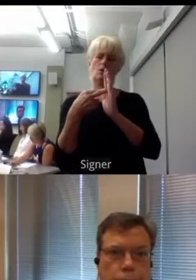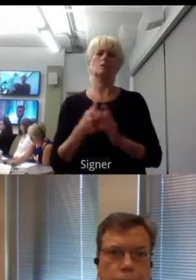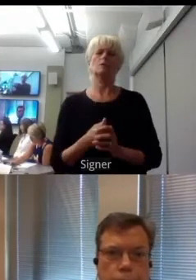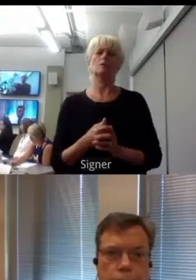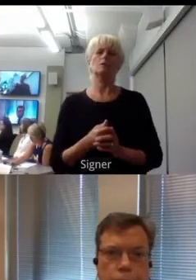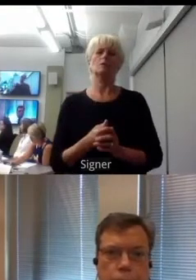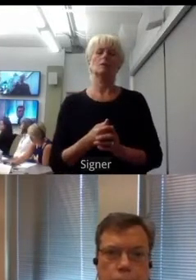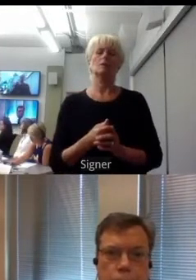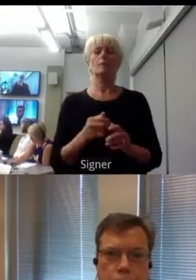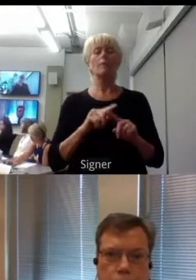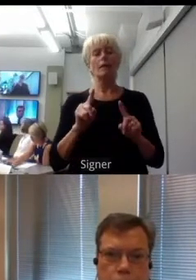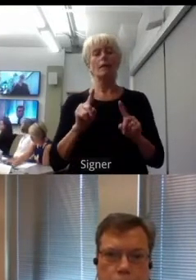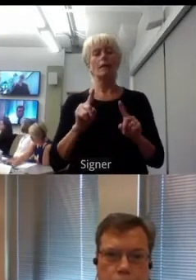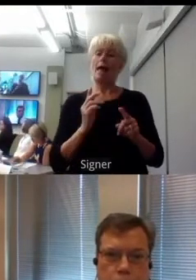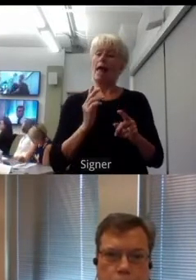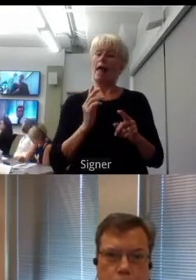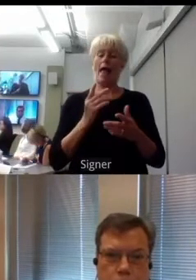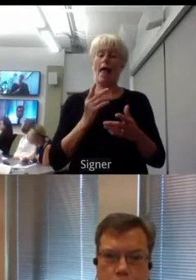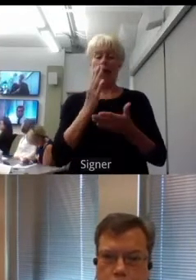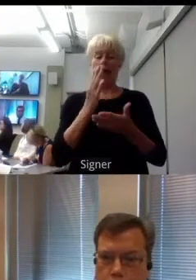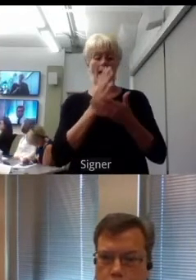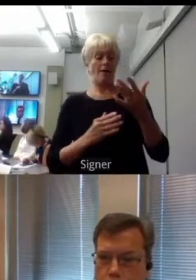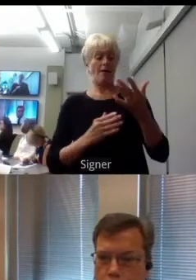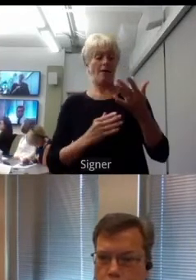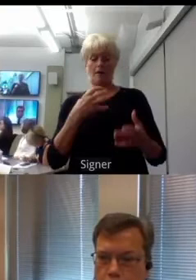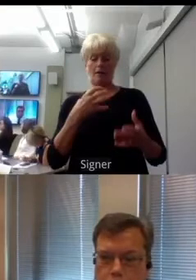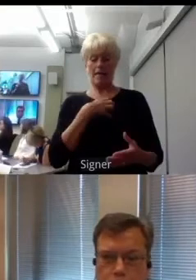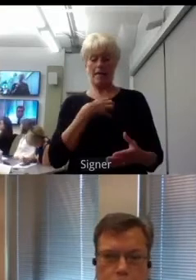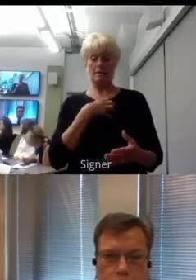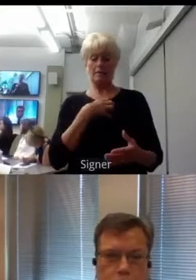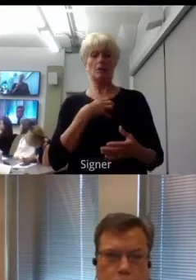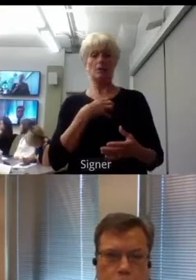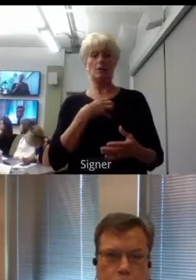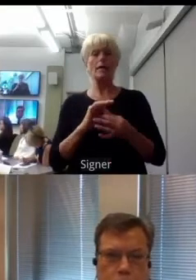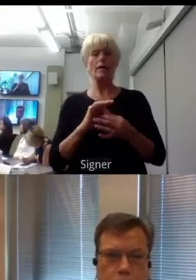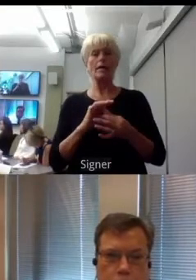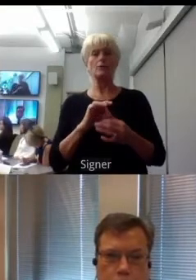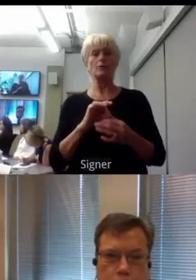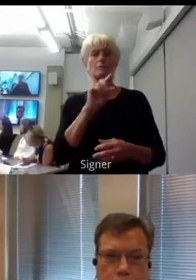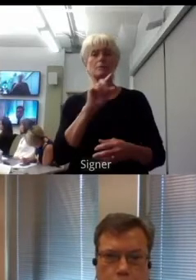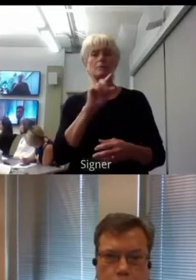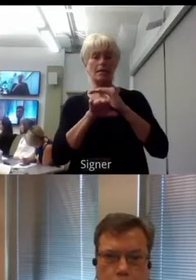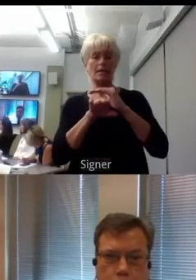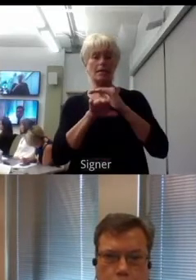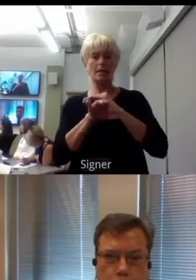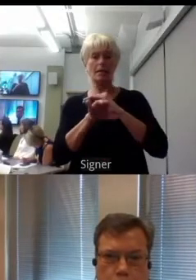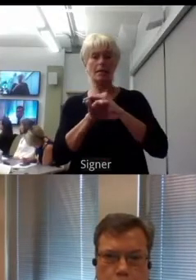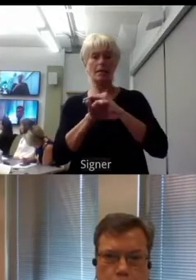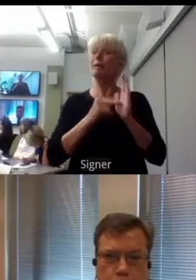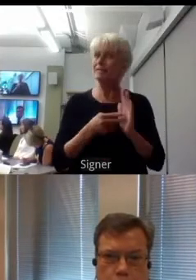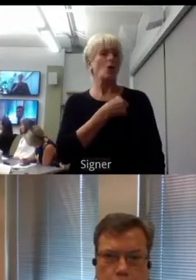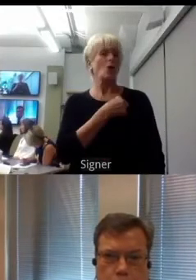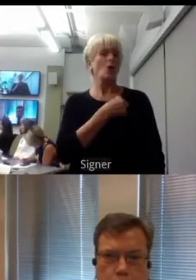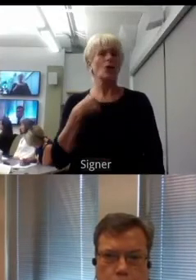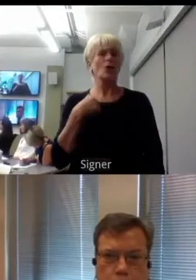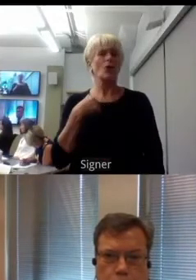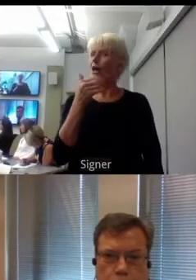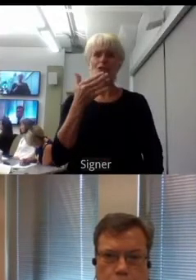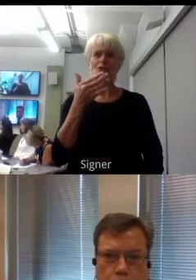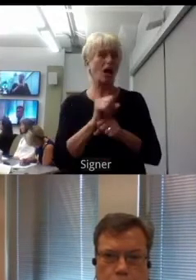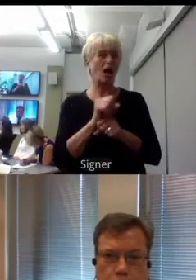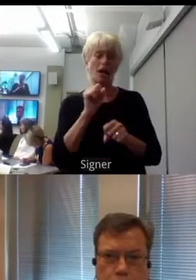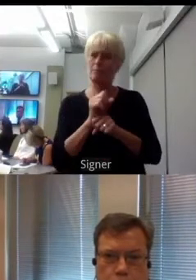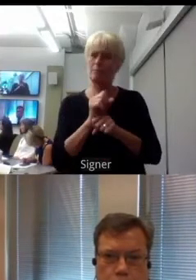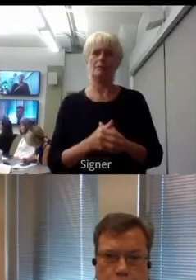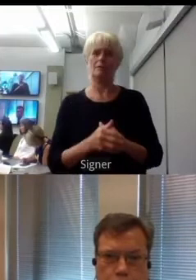and accessibility, that tells me that we're not doing the job before we get to the complaint to make sure that things